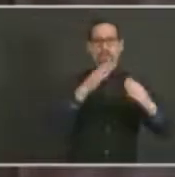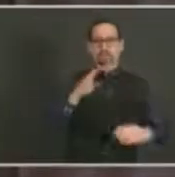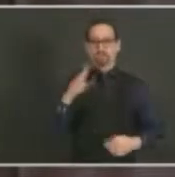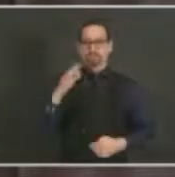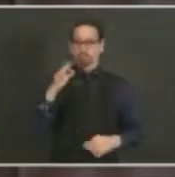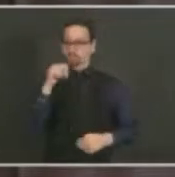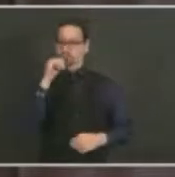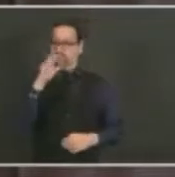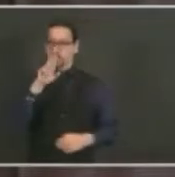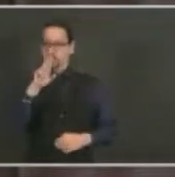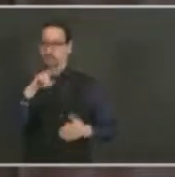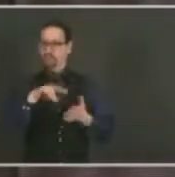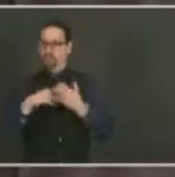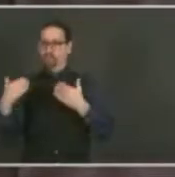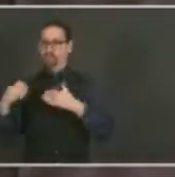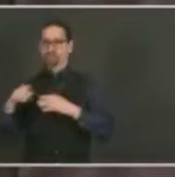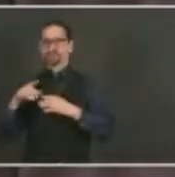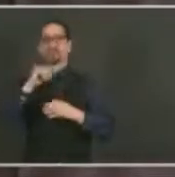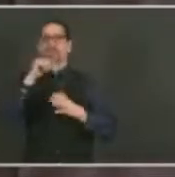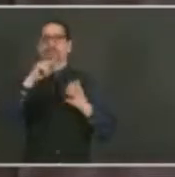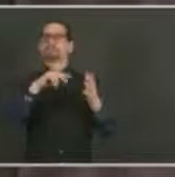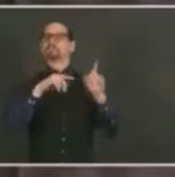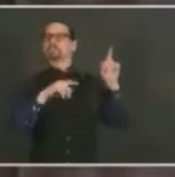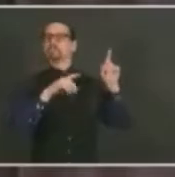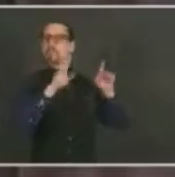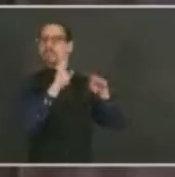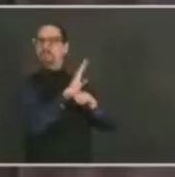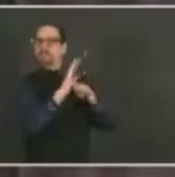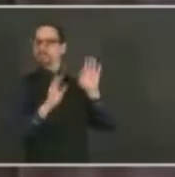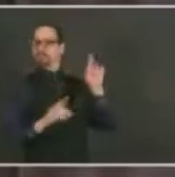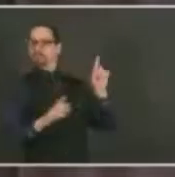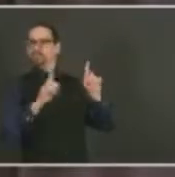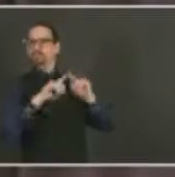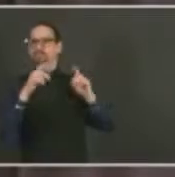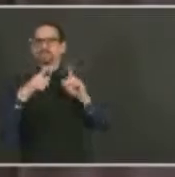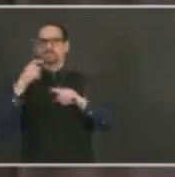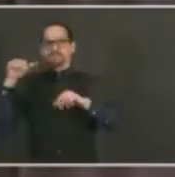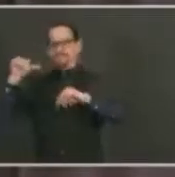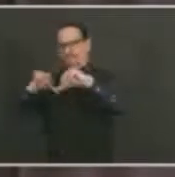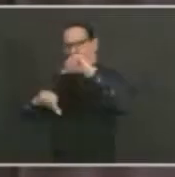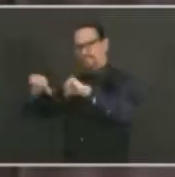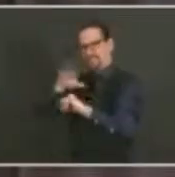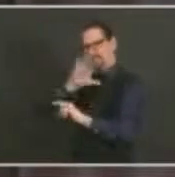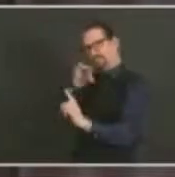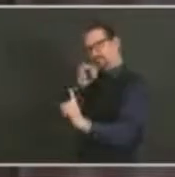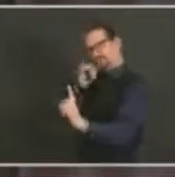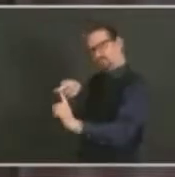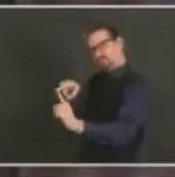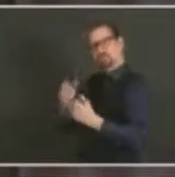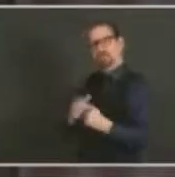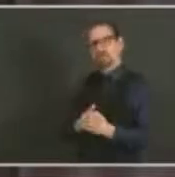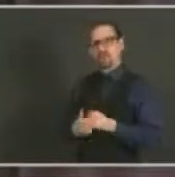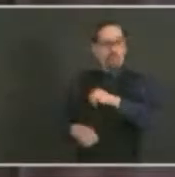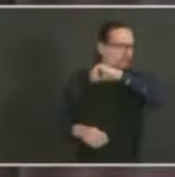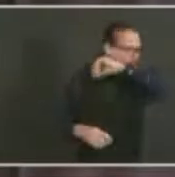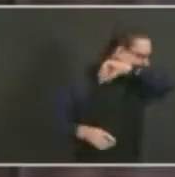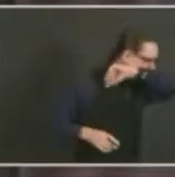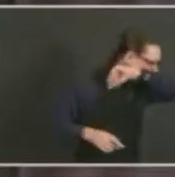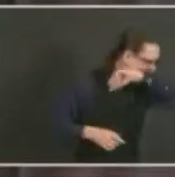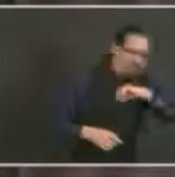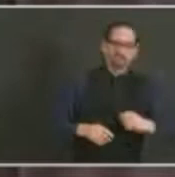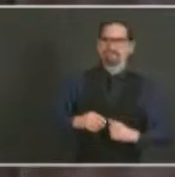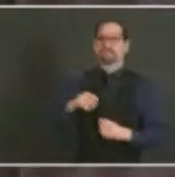commerce or industrial standpoint, but from a scientific medical standpoint, sat around the table and came up with